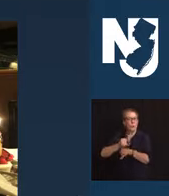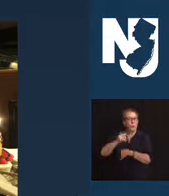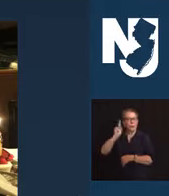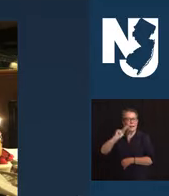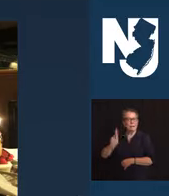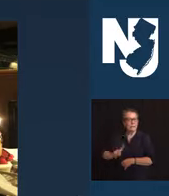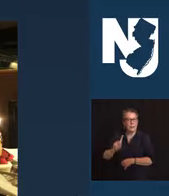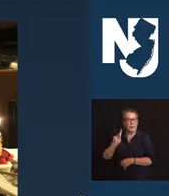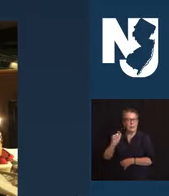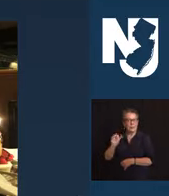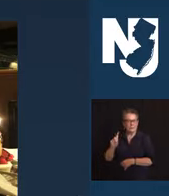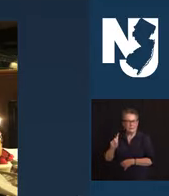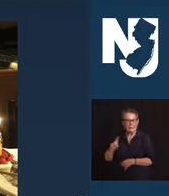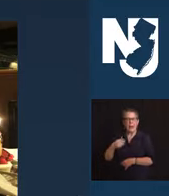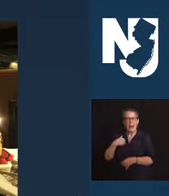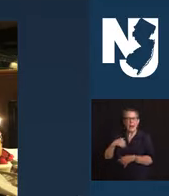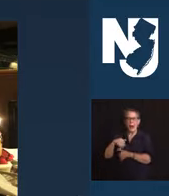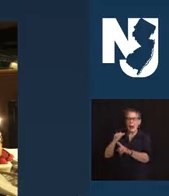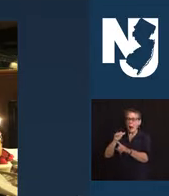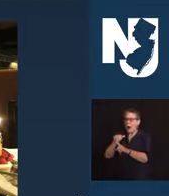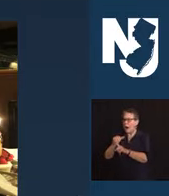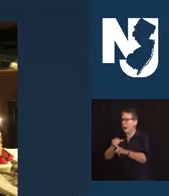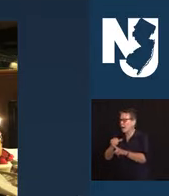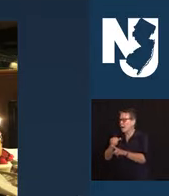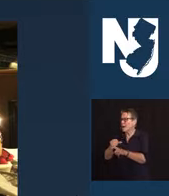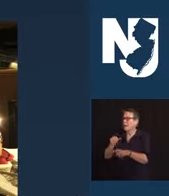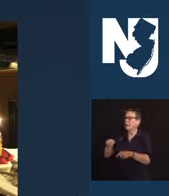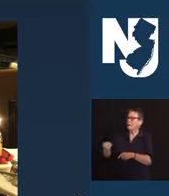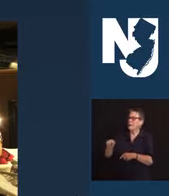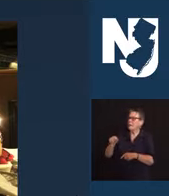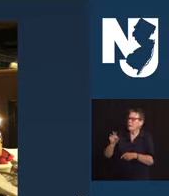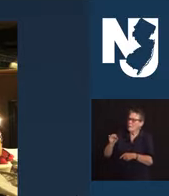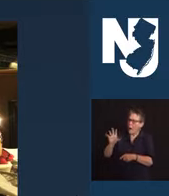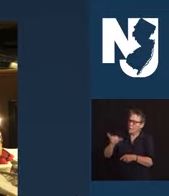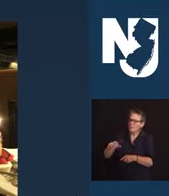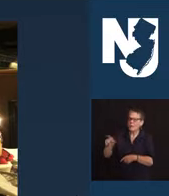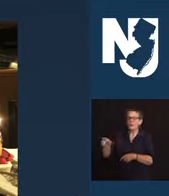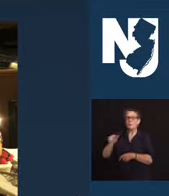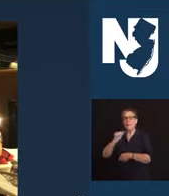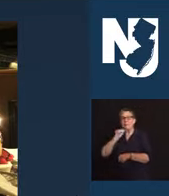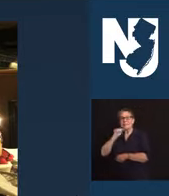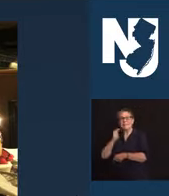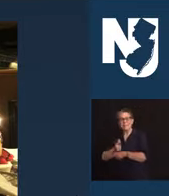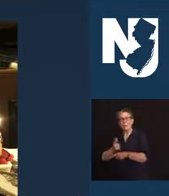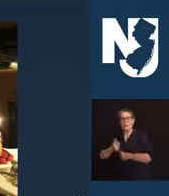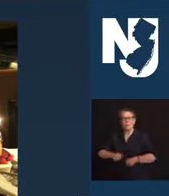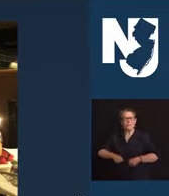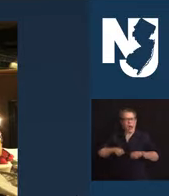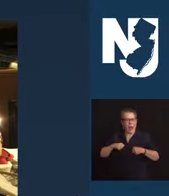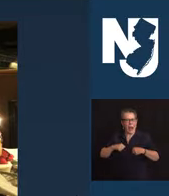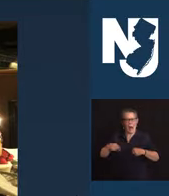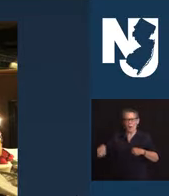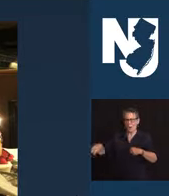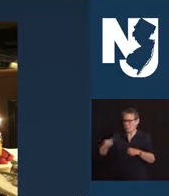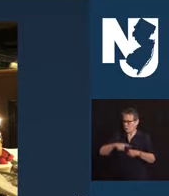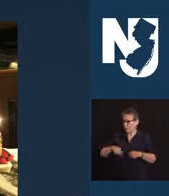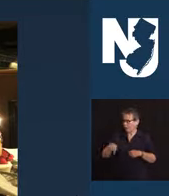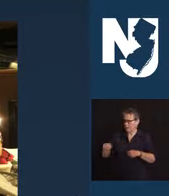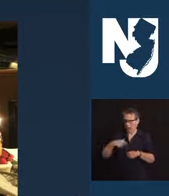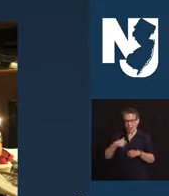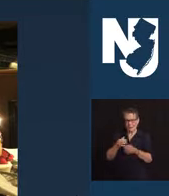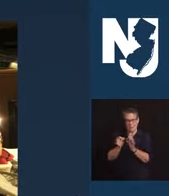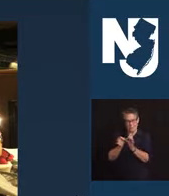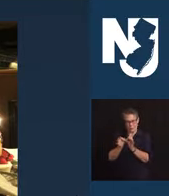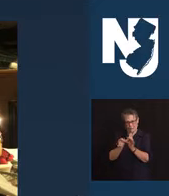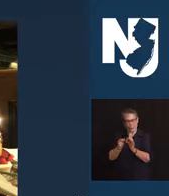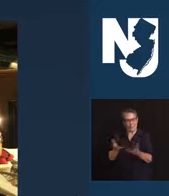Bobby's sister Susan that we were incredibly proud of the sign language professionals who we have on our team, who have been with us, I think, from the very